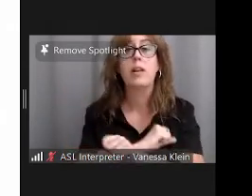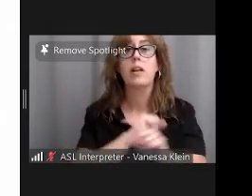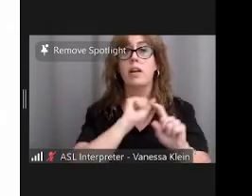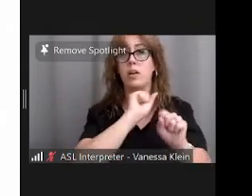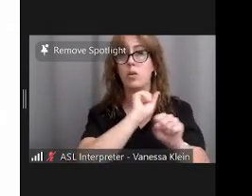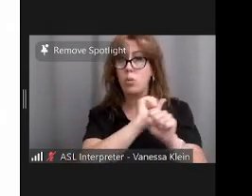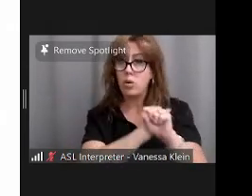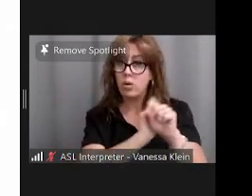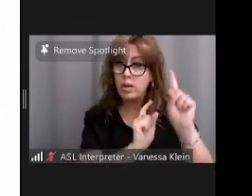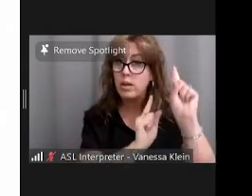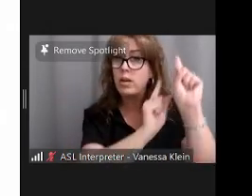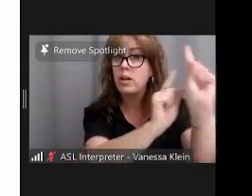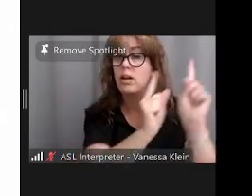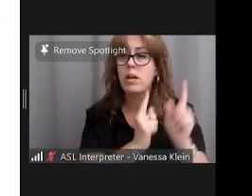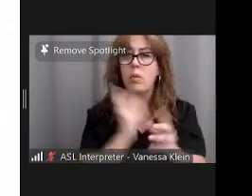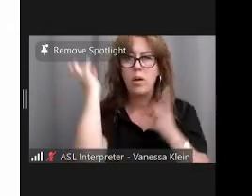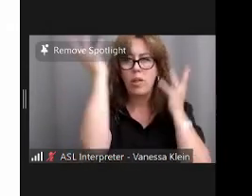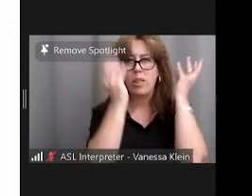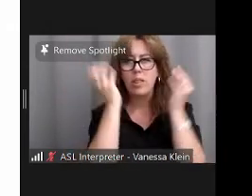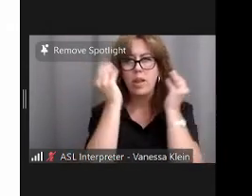thinking